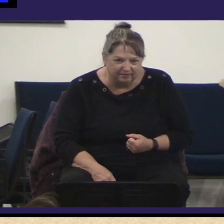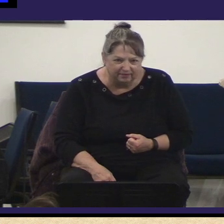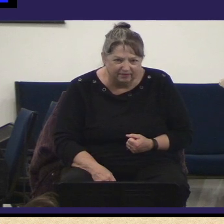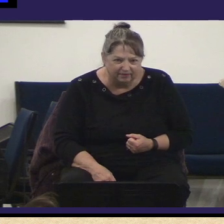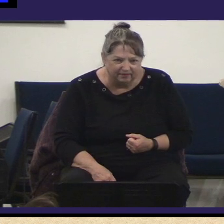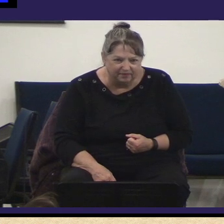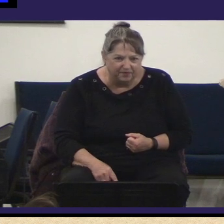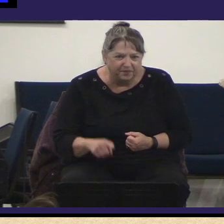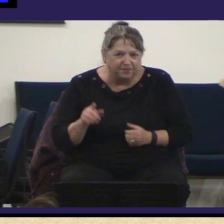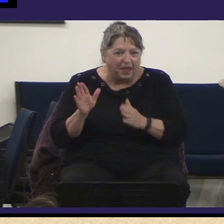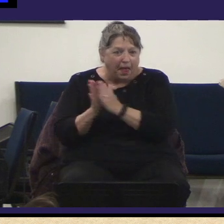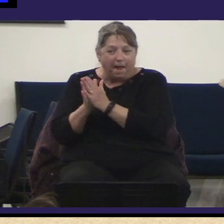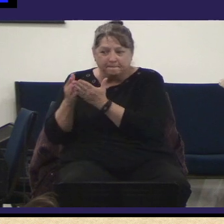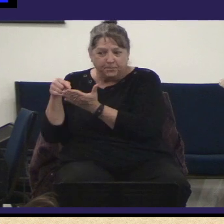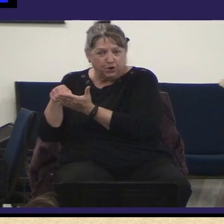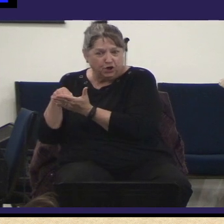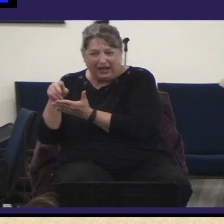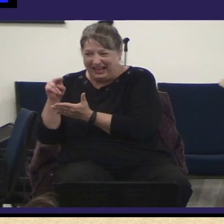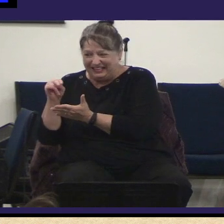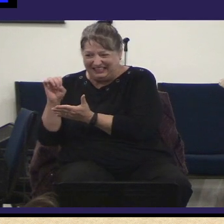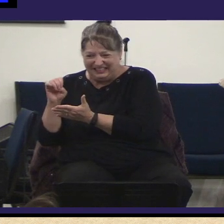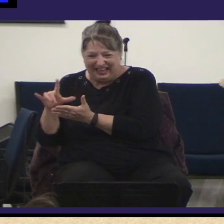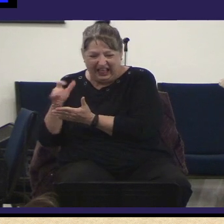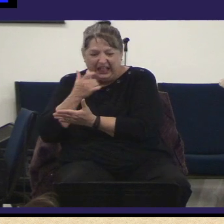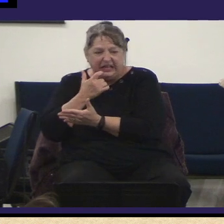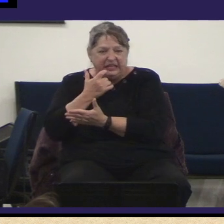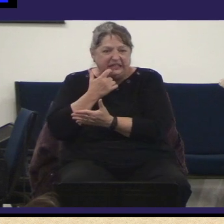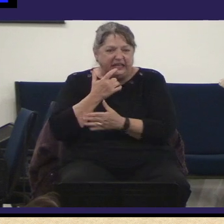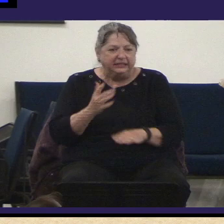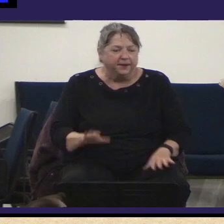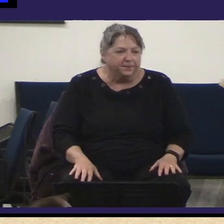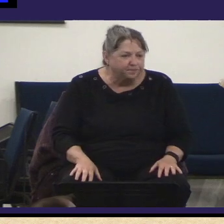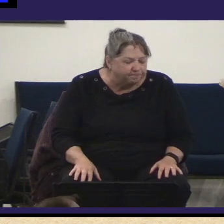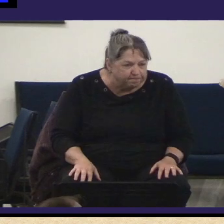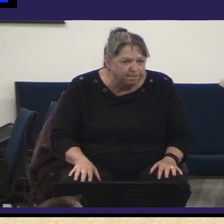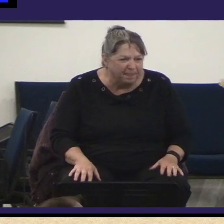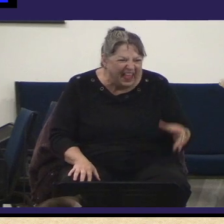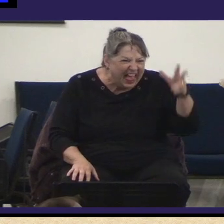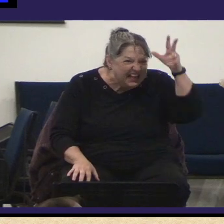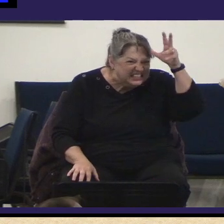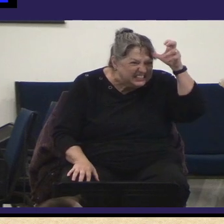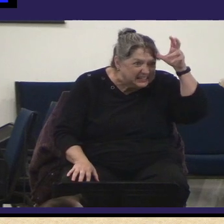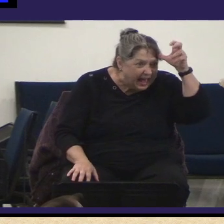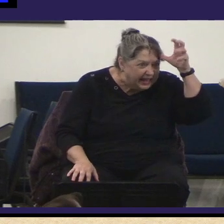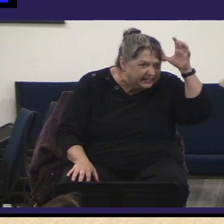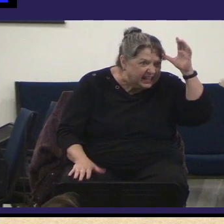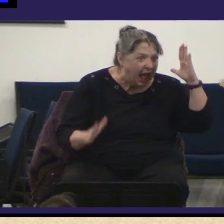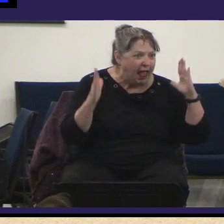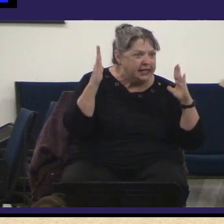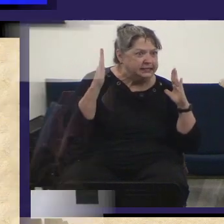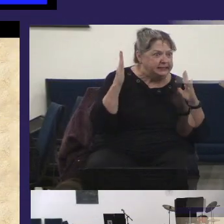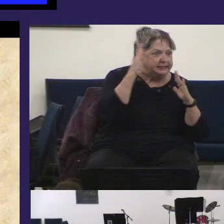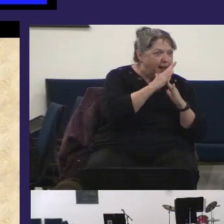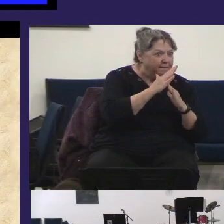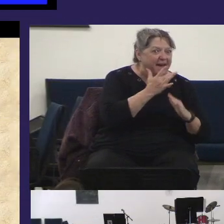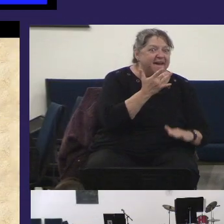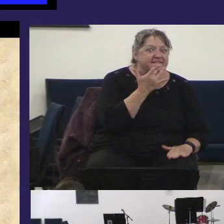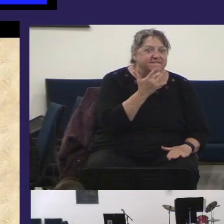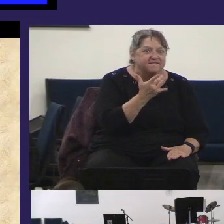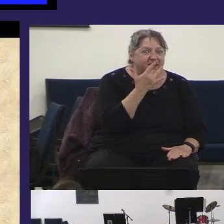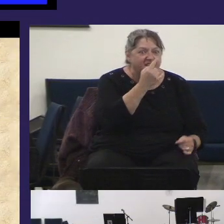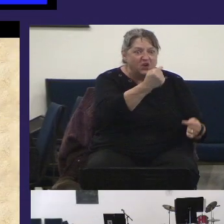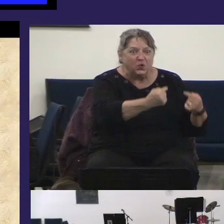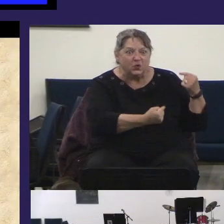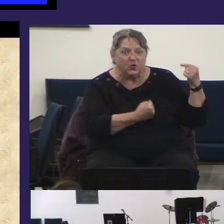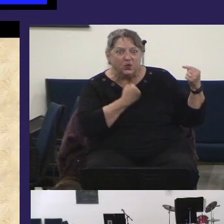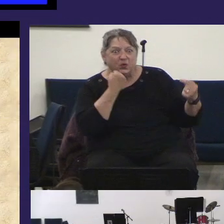that since Satan's primary weapon is the lie, please hear this, since his primary weapon is the lie, your